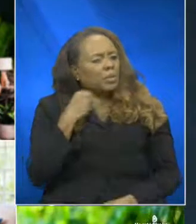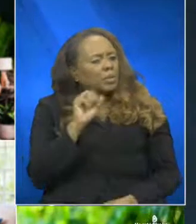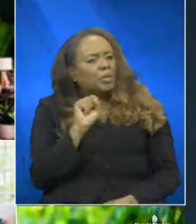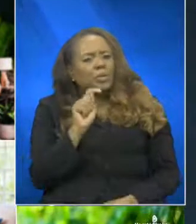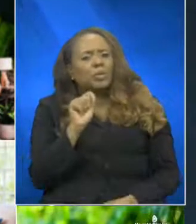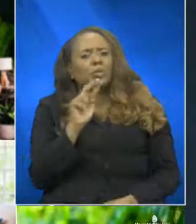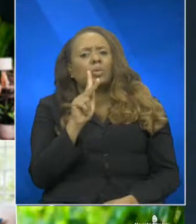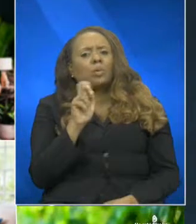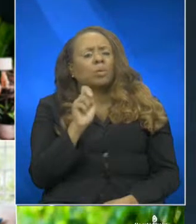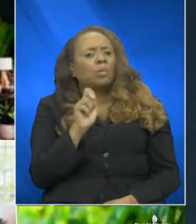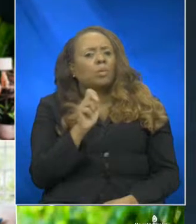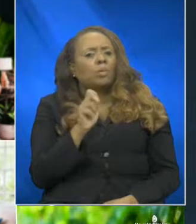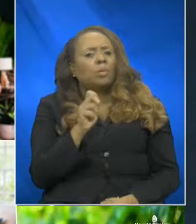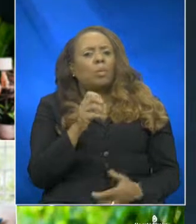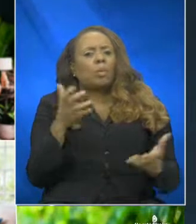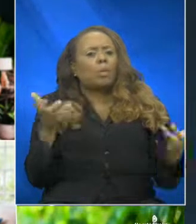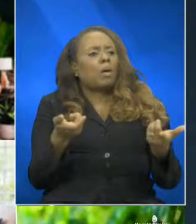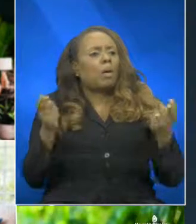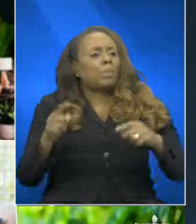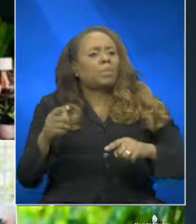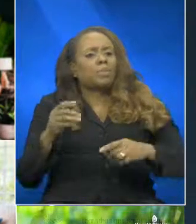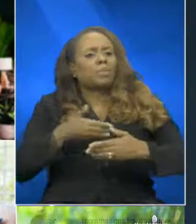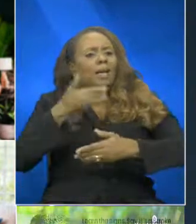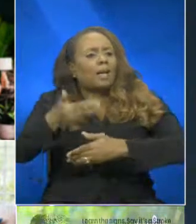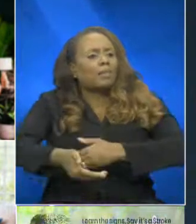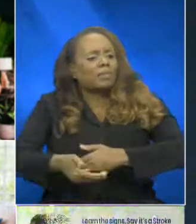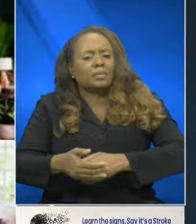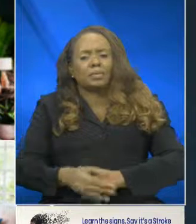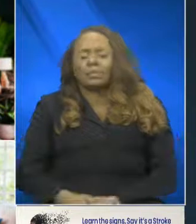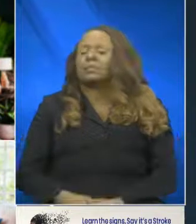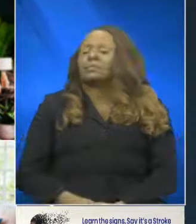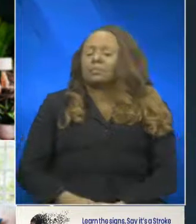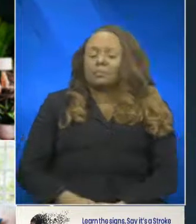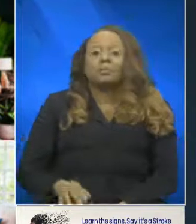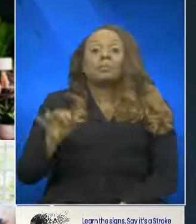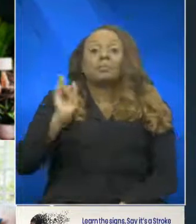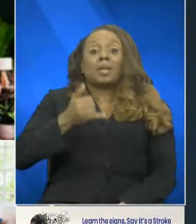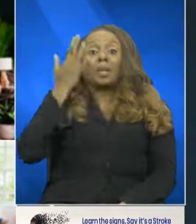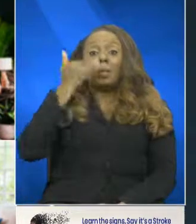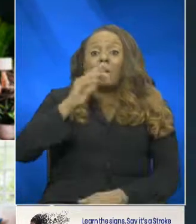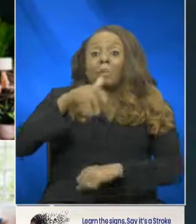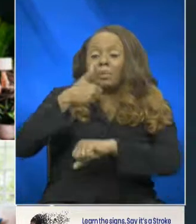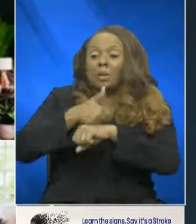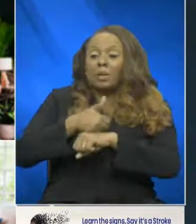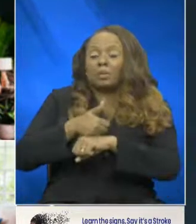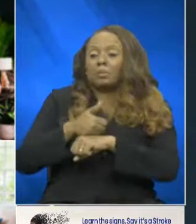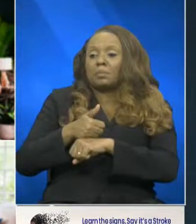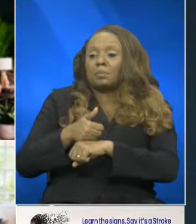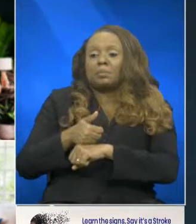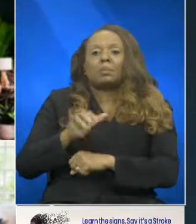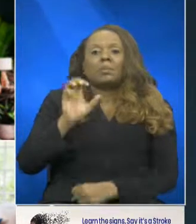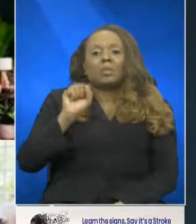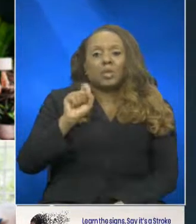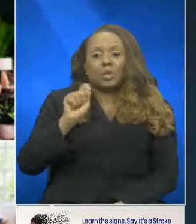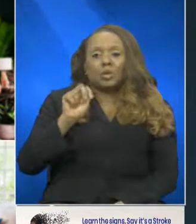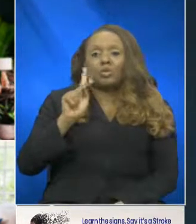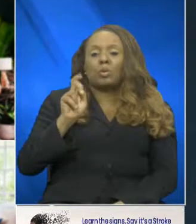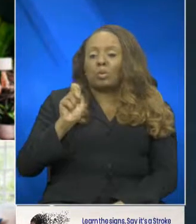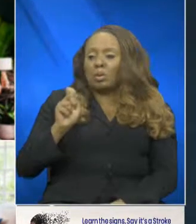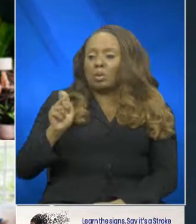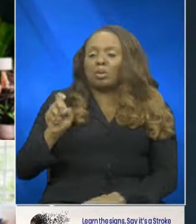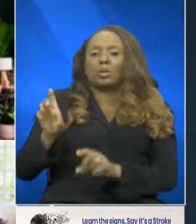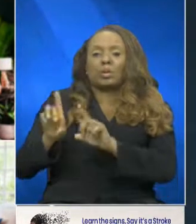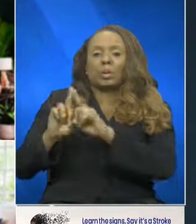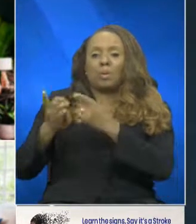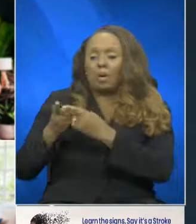Yes. And this is why we set up the stroke unit. There are a lot of complications because as we